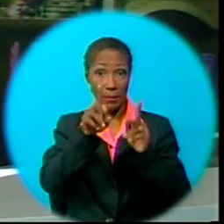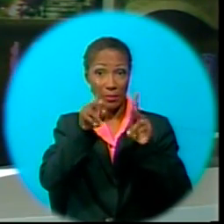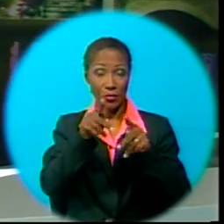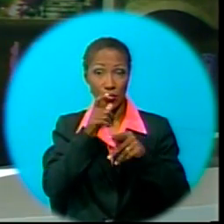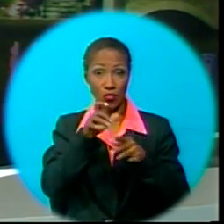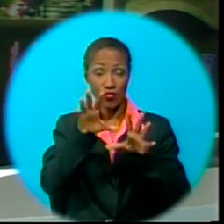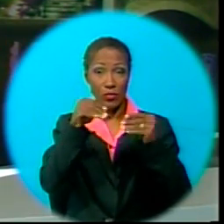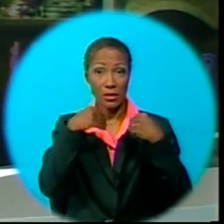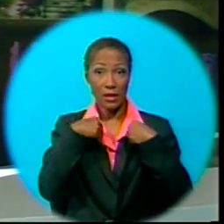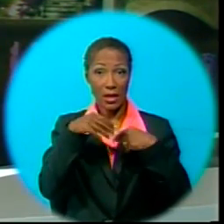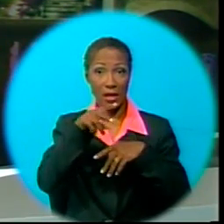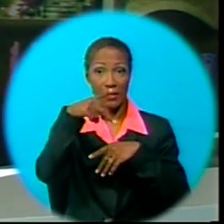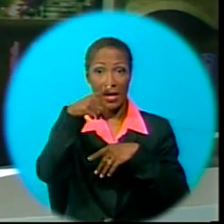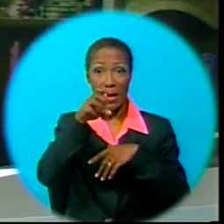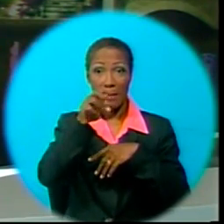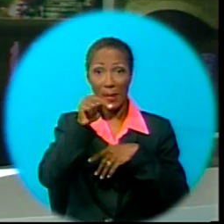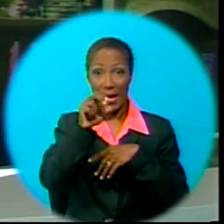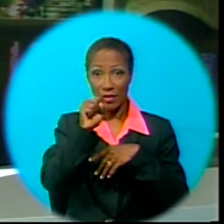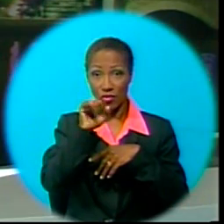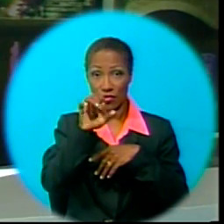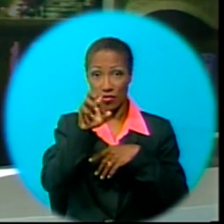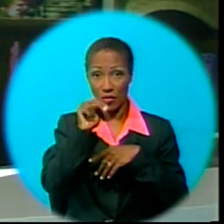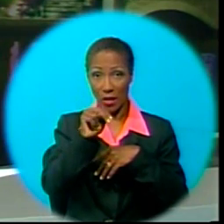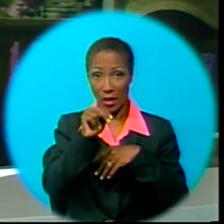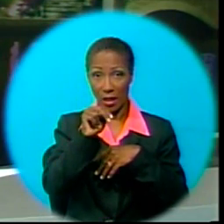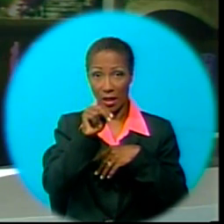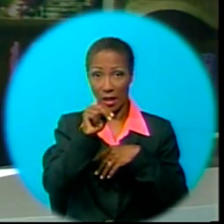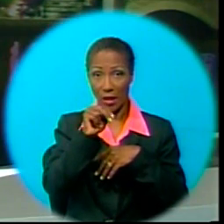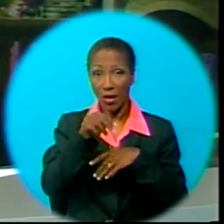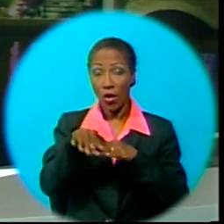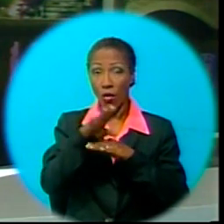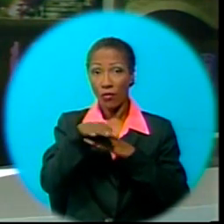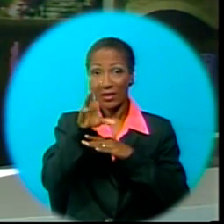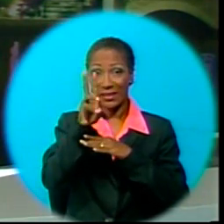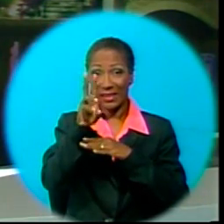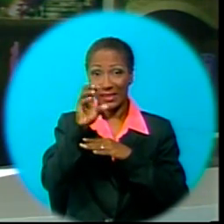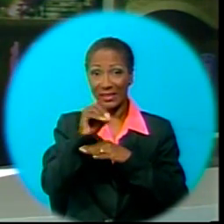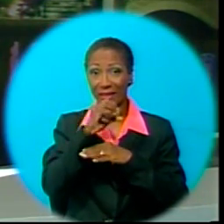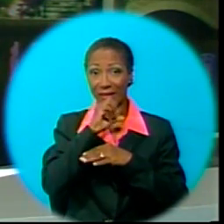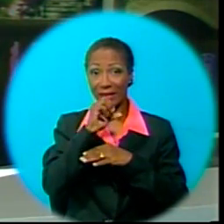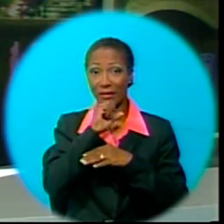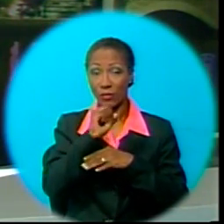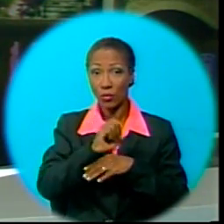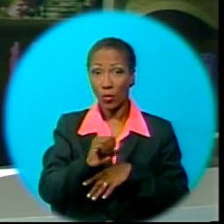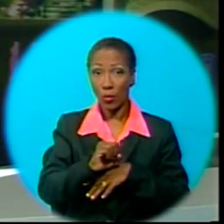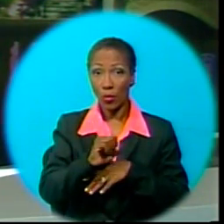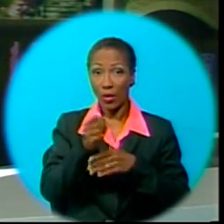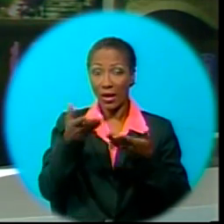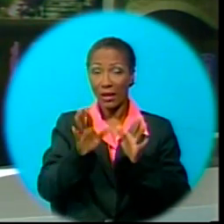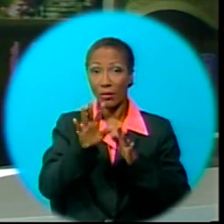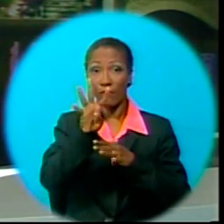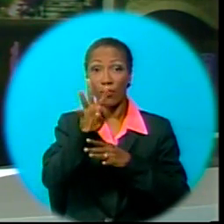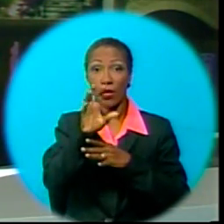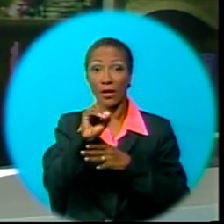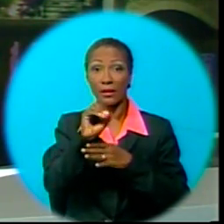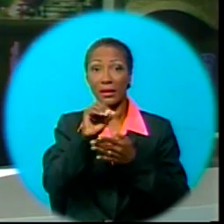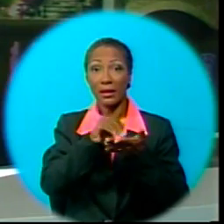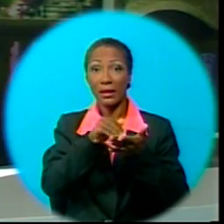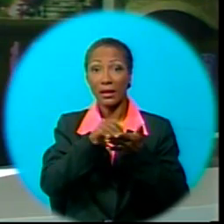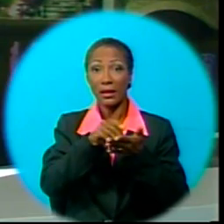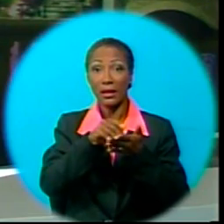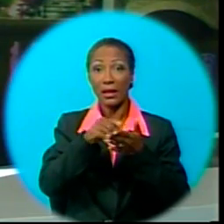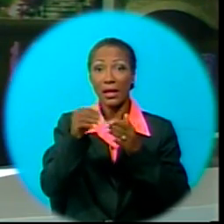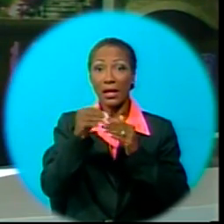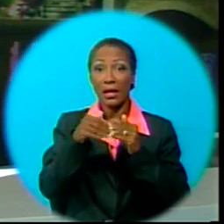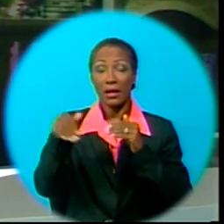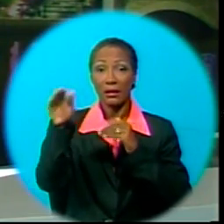income over the age of 60 are entitled to a personal allowance of $40,000 with their taxable income calculated